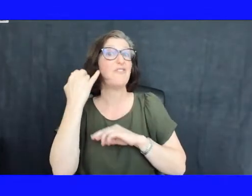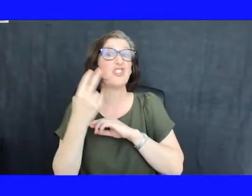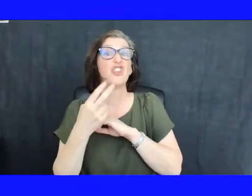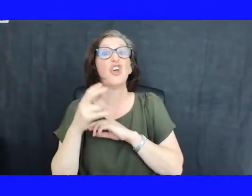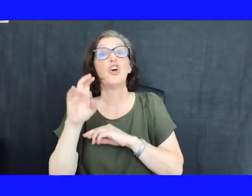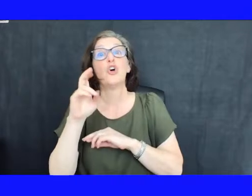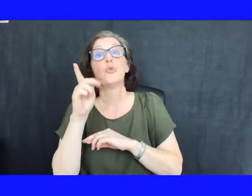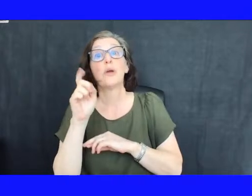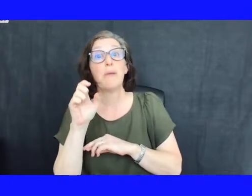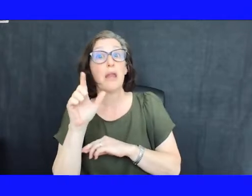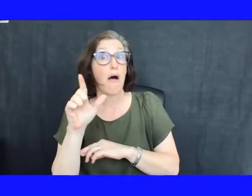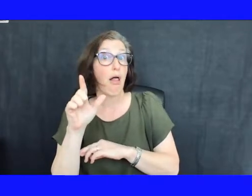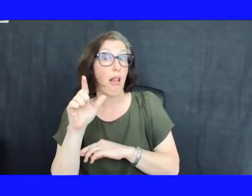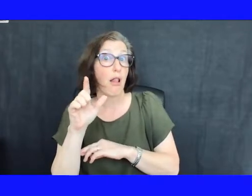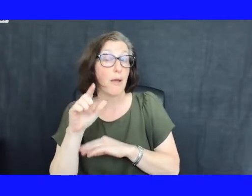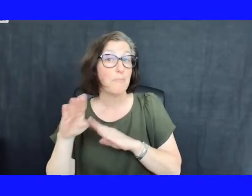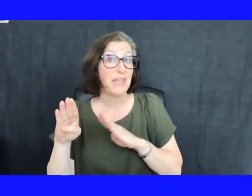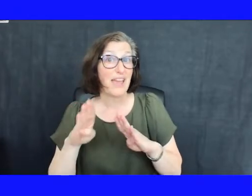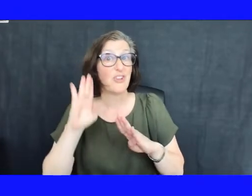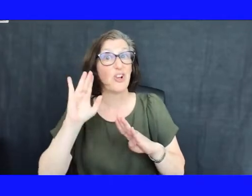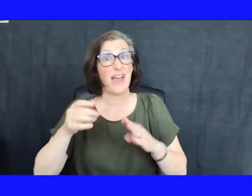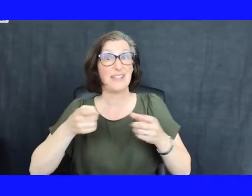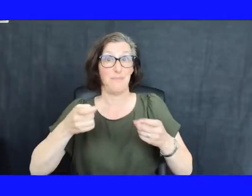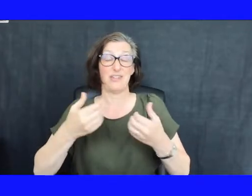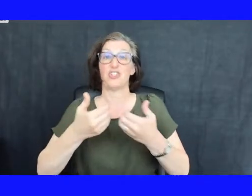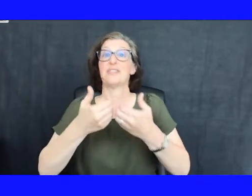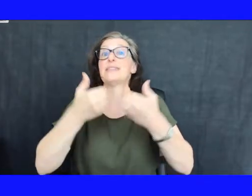and common would be